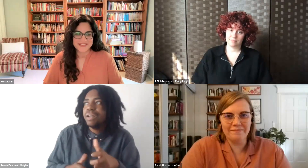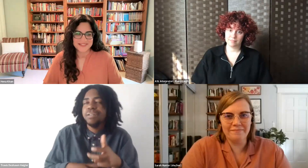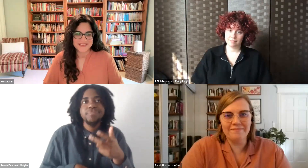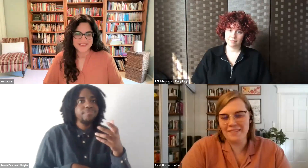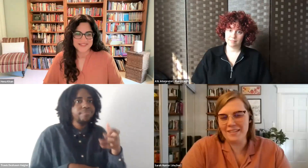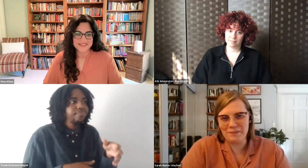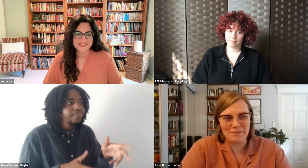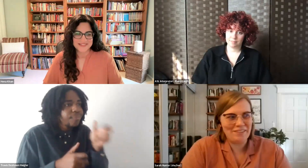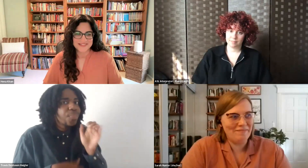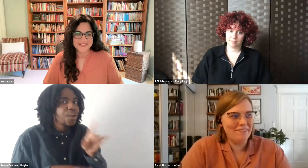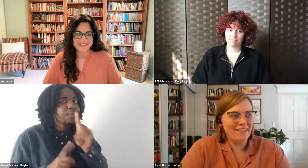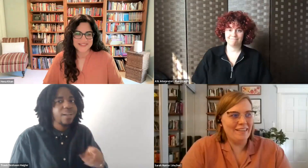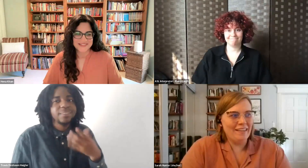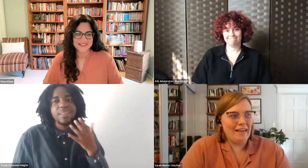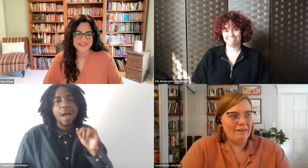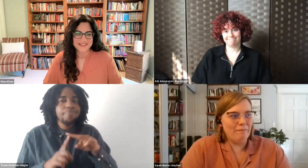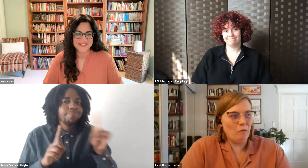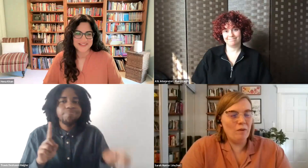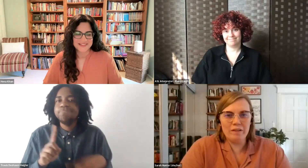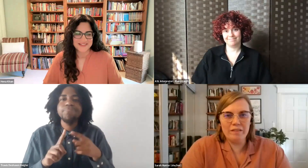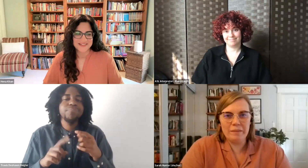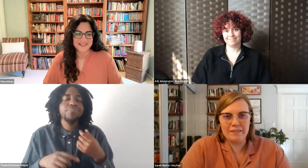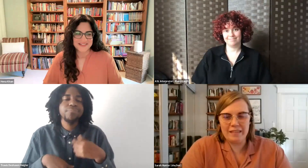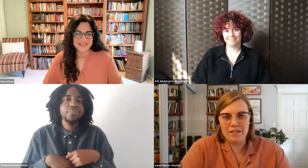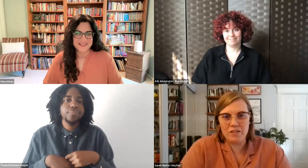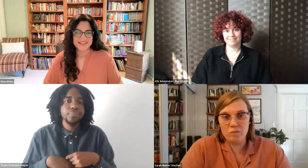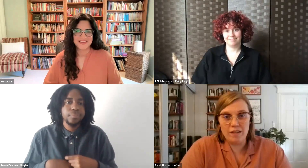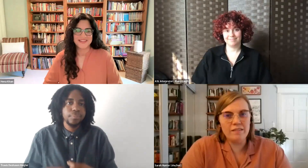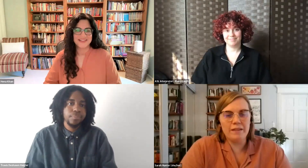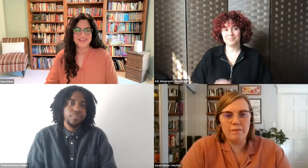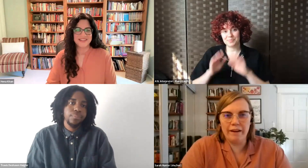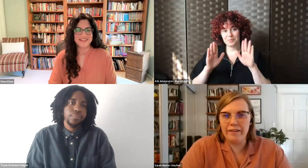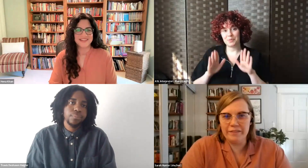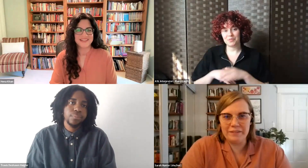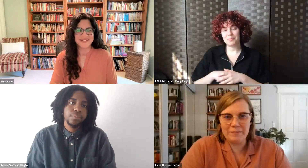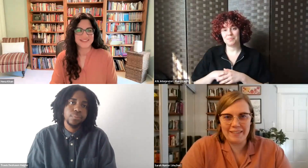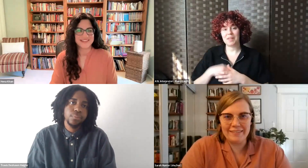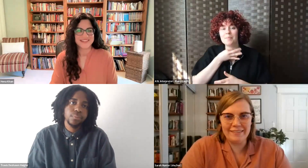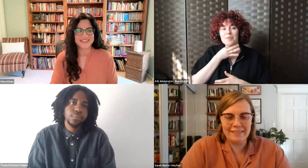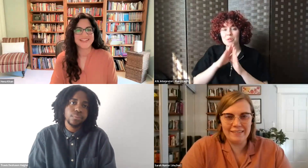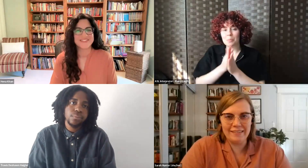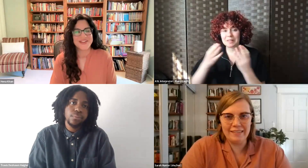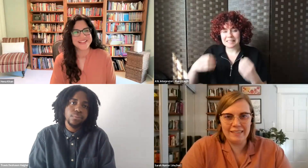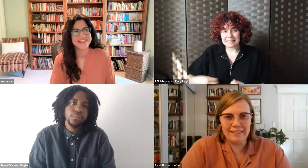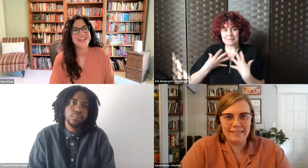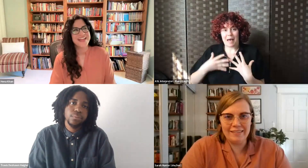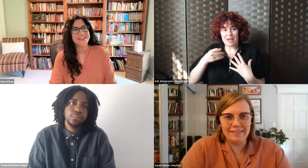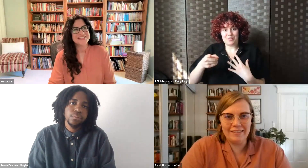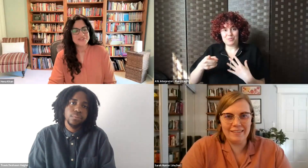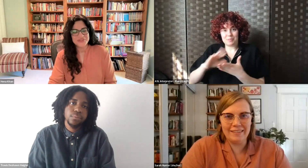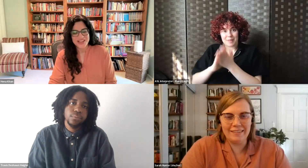about. That's wonderful. What were the books that made you want to become a writer in the first place?